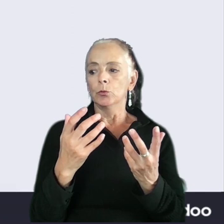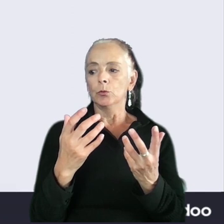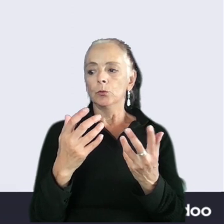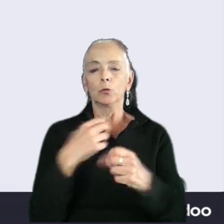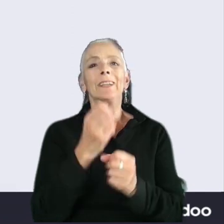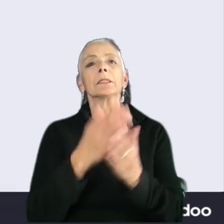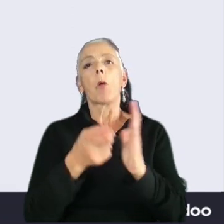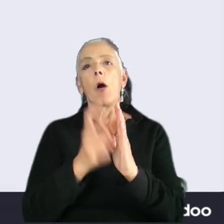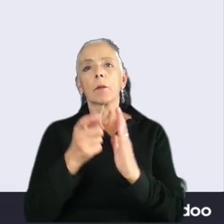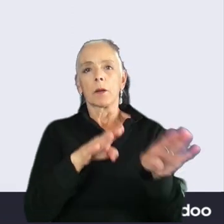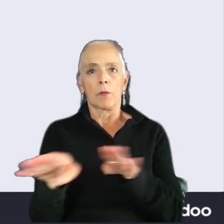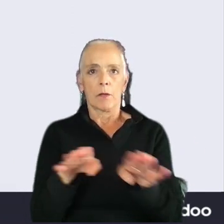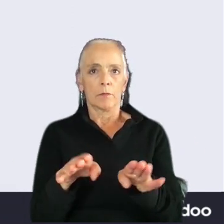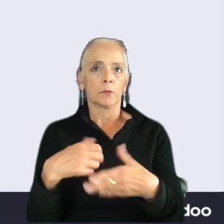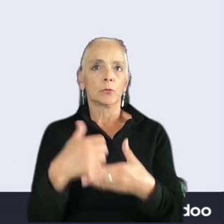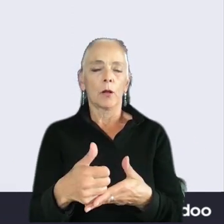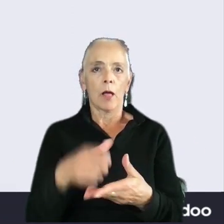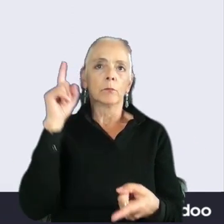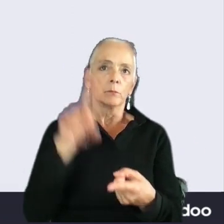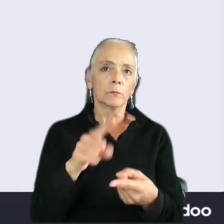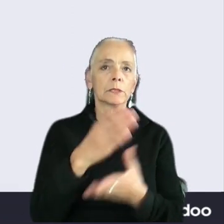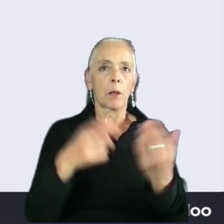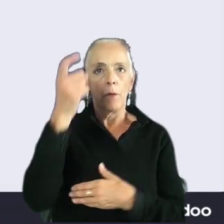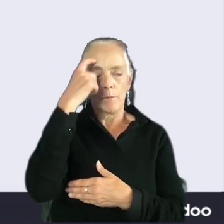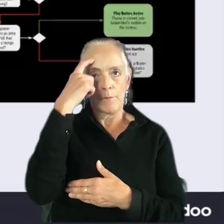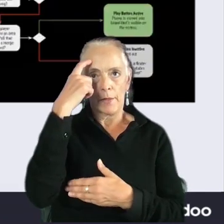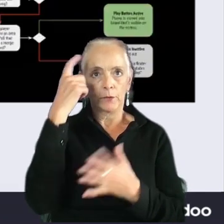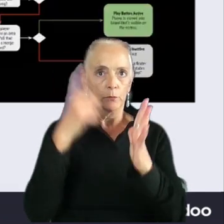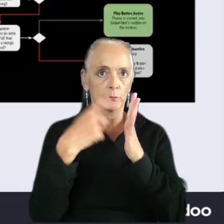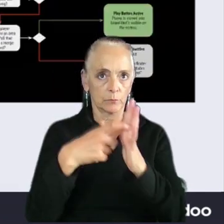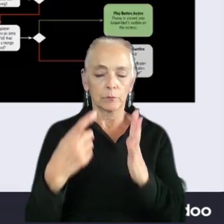automatic behaviors that would help to remove some of this mental load.